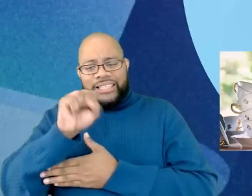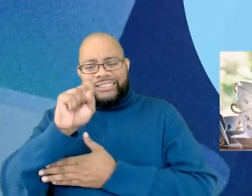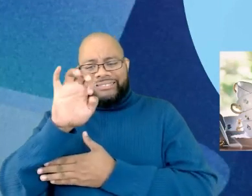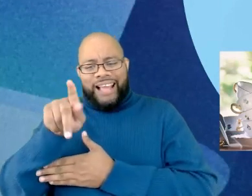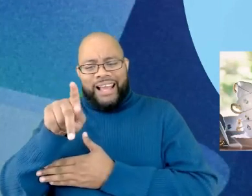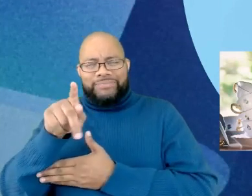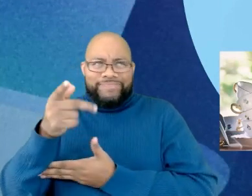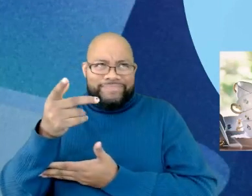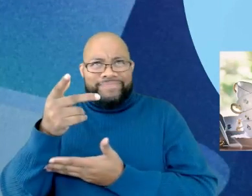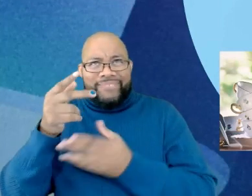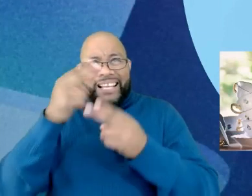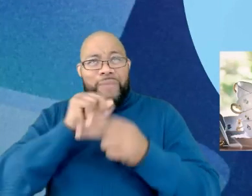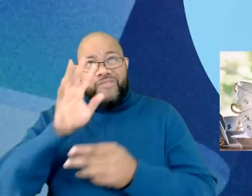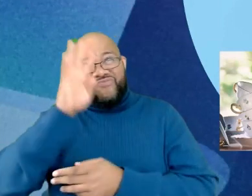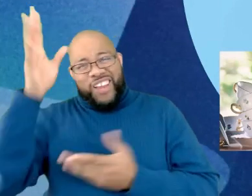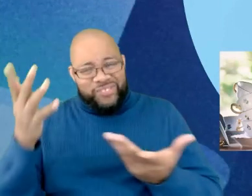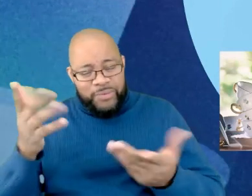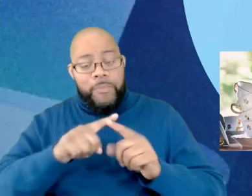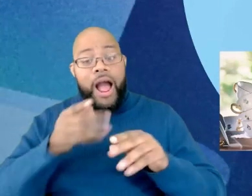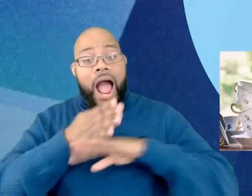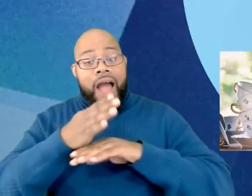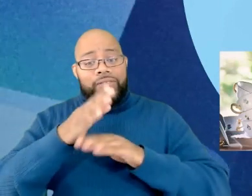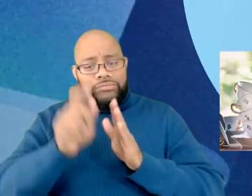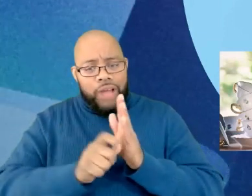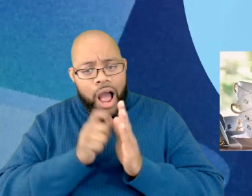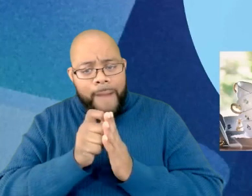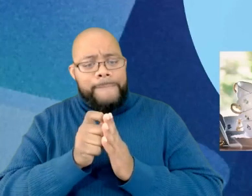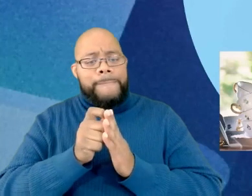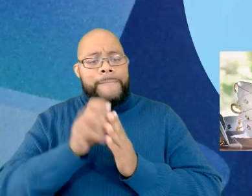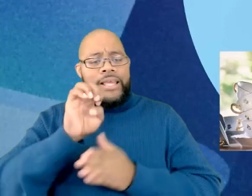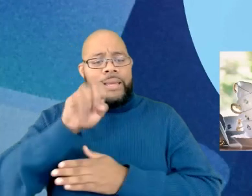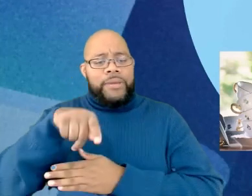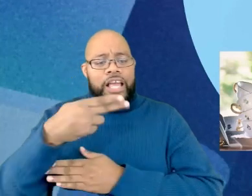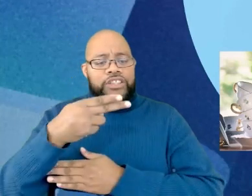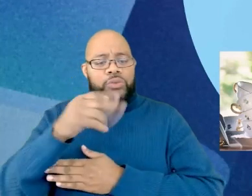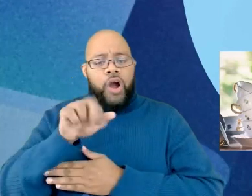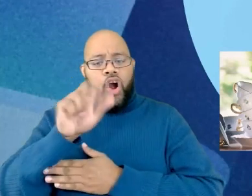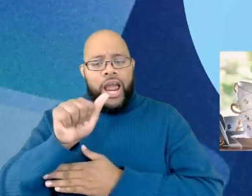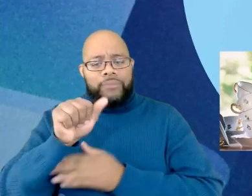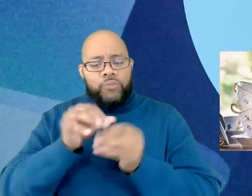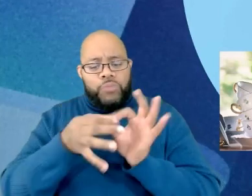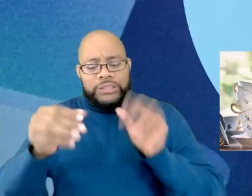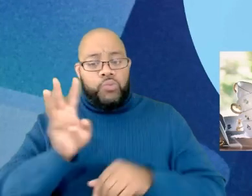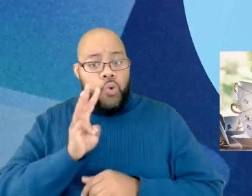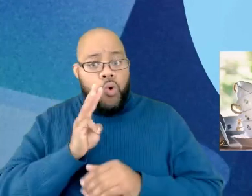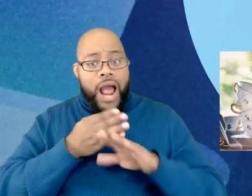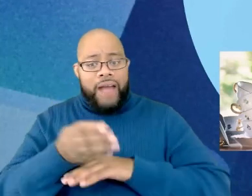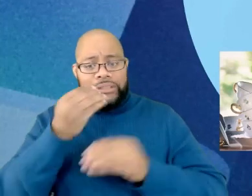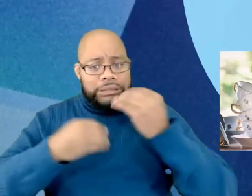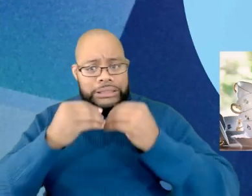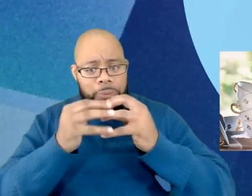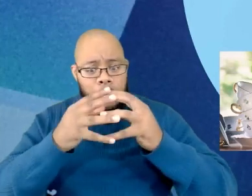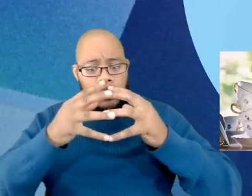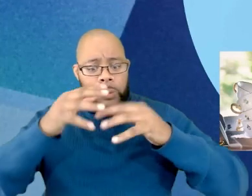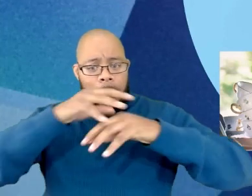I know, real creative. After a period of time, the ephyra are released into the water, and after eating a lot,